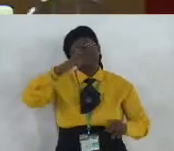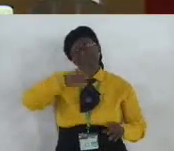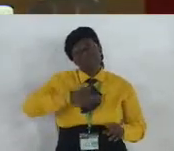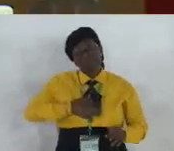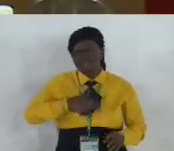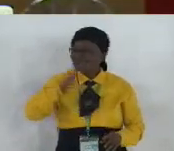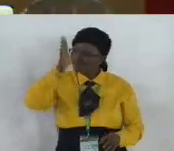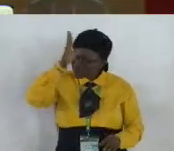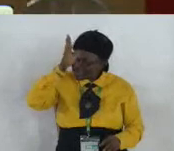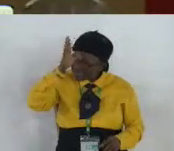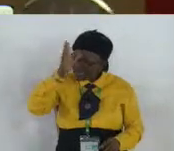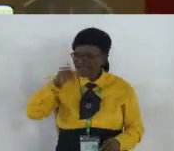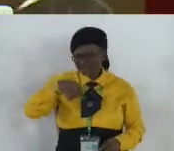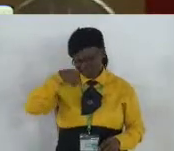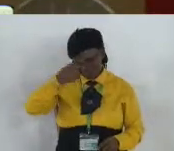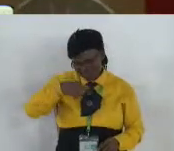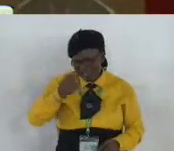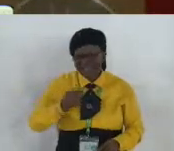said."